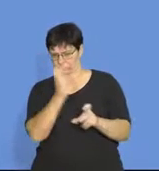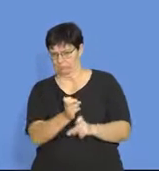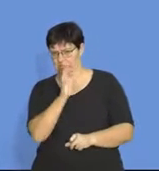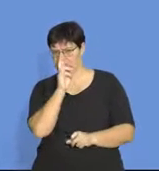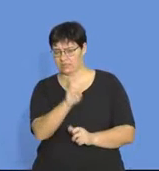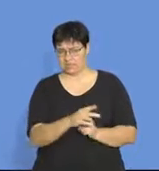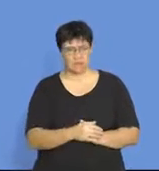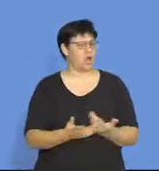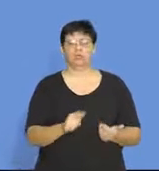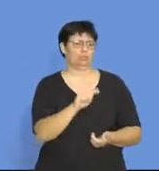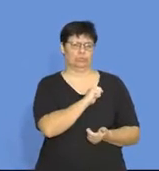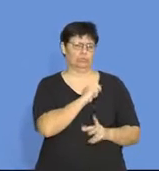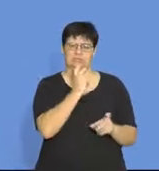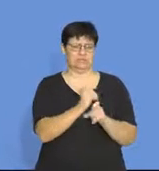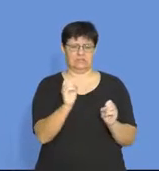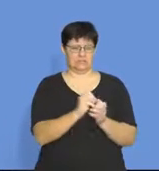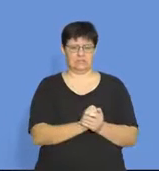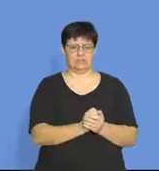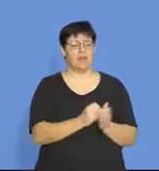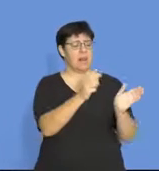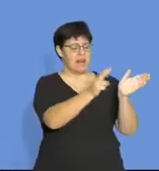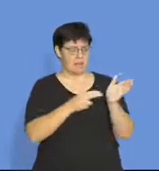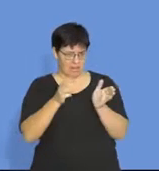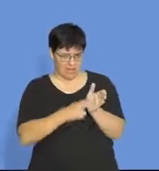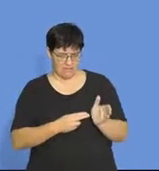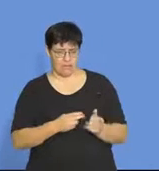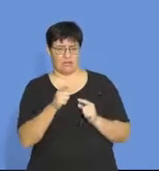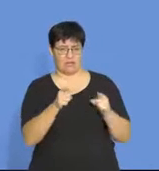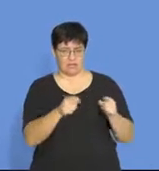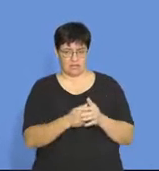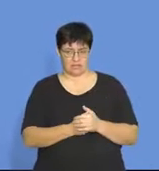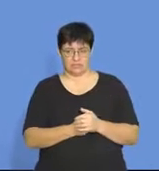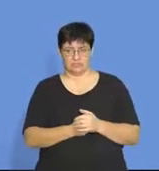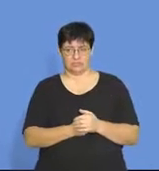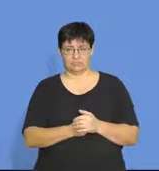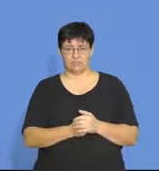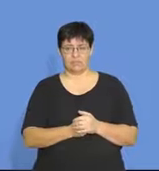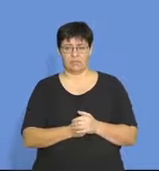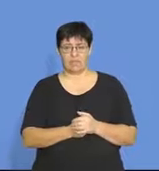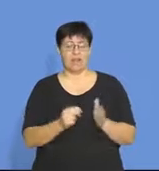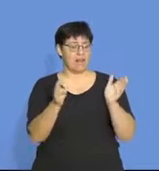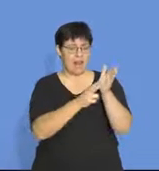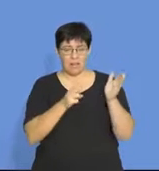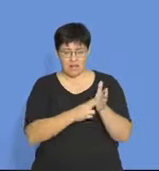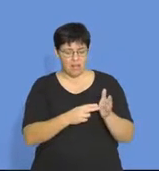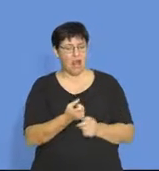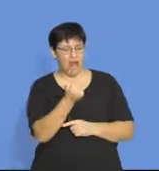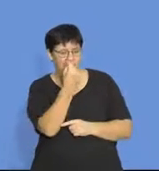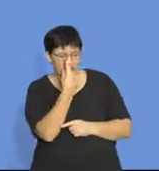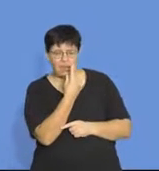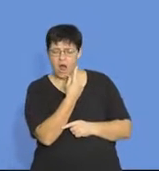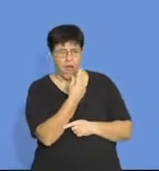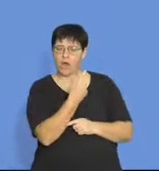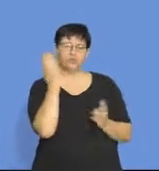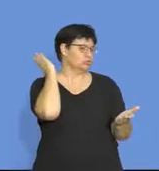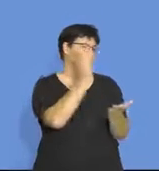bit complex, right? But it's really not complex. Firstly, I will quickly label them. The very first thing, as soon as you get these